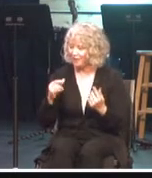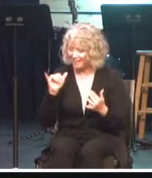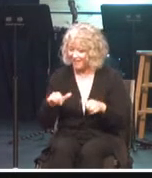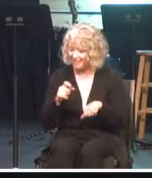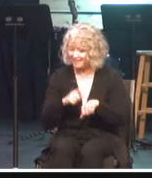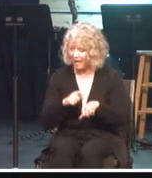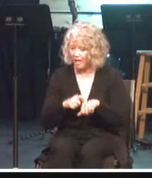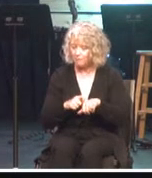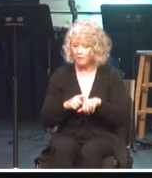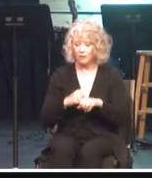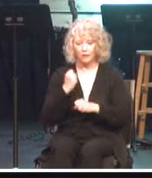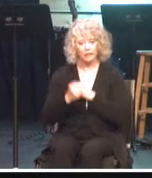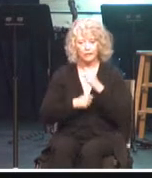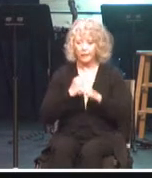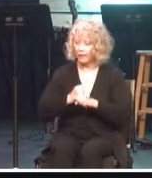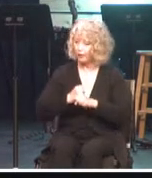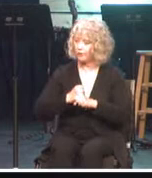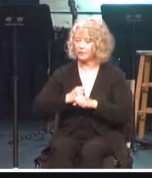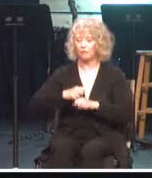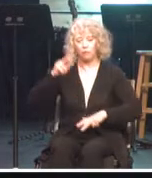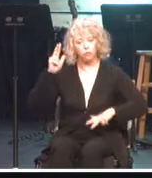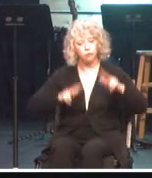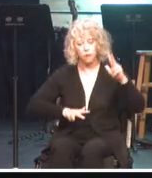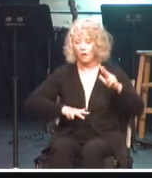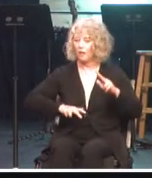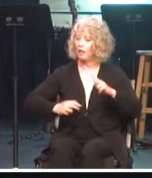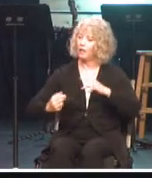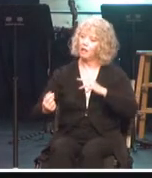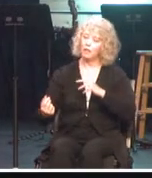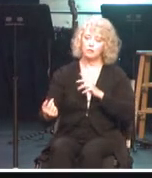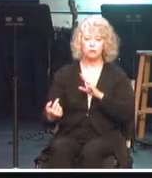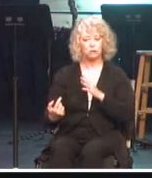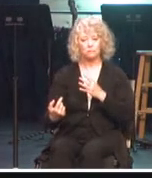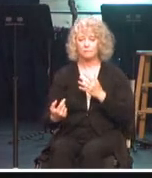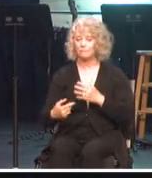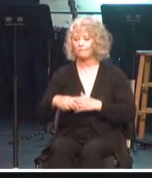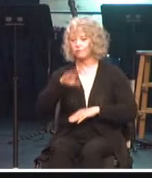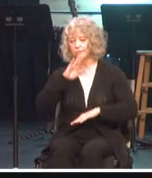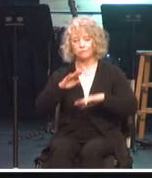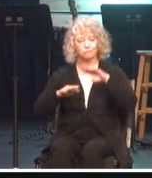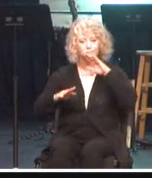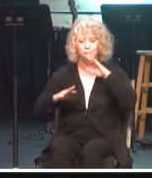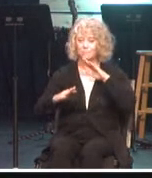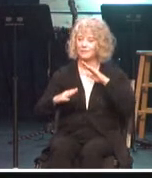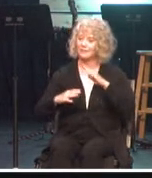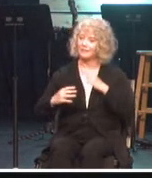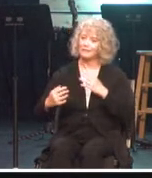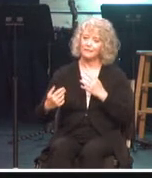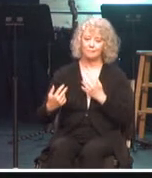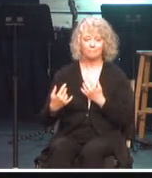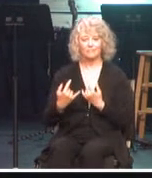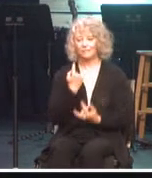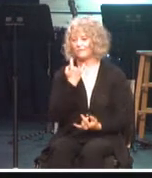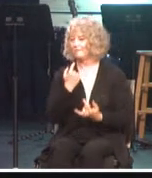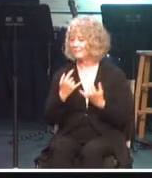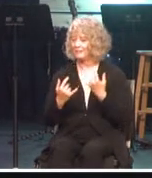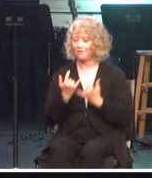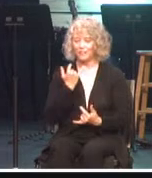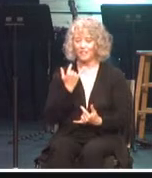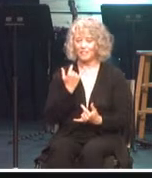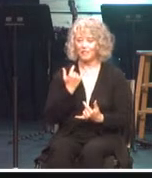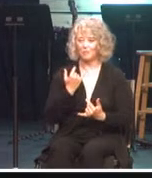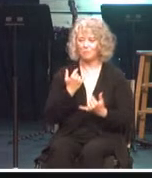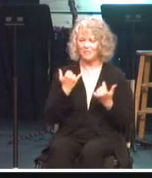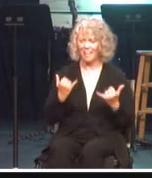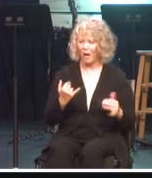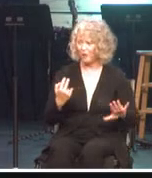of floundering in defeat, we can look back and see that is exactly what we have done. God did